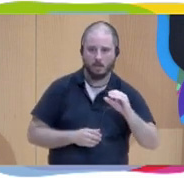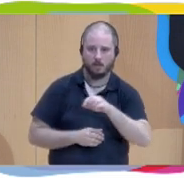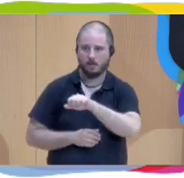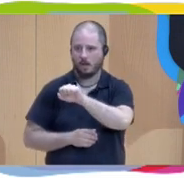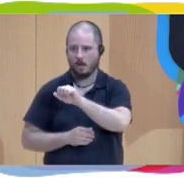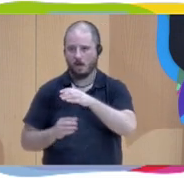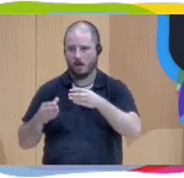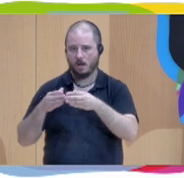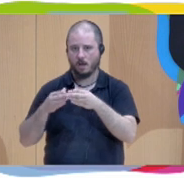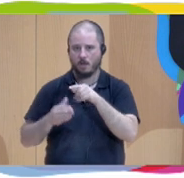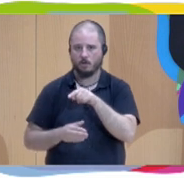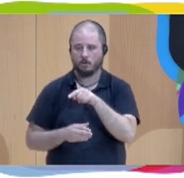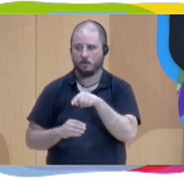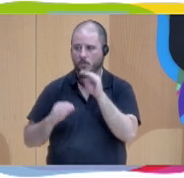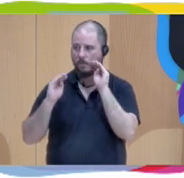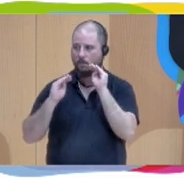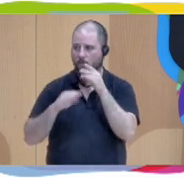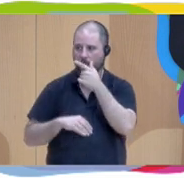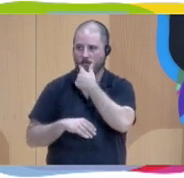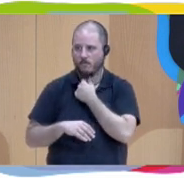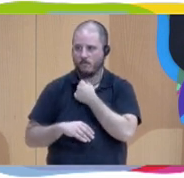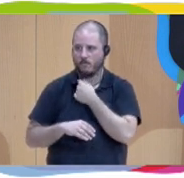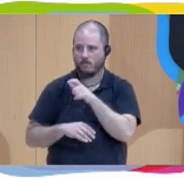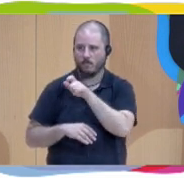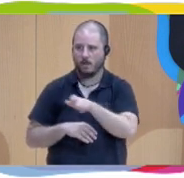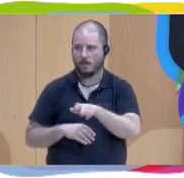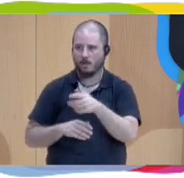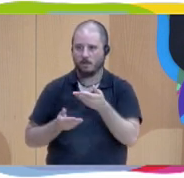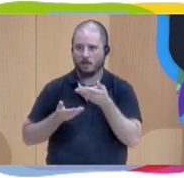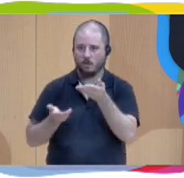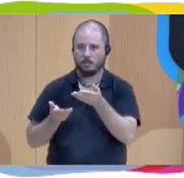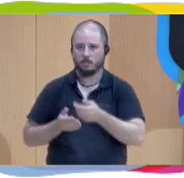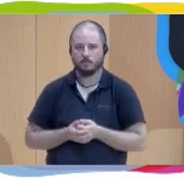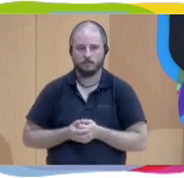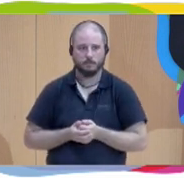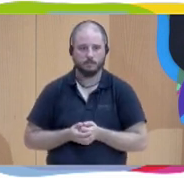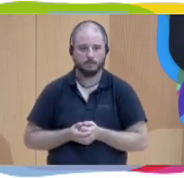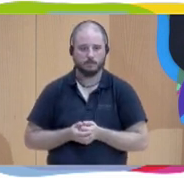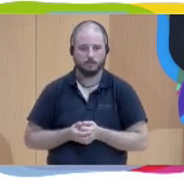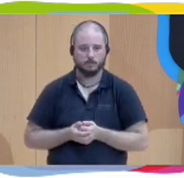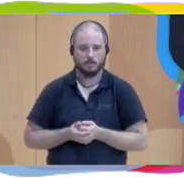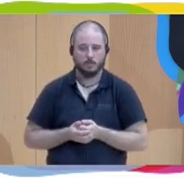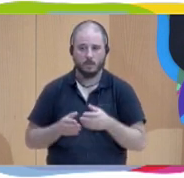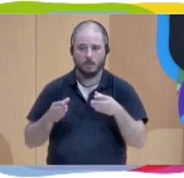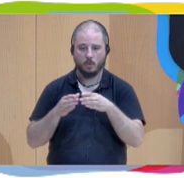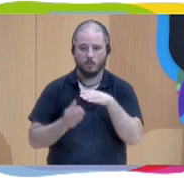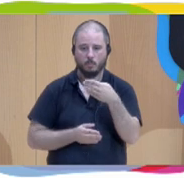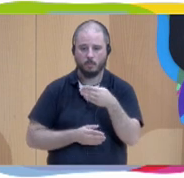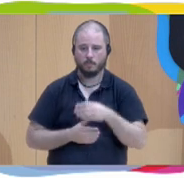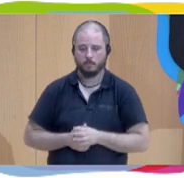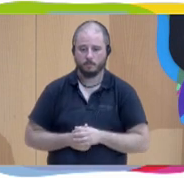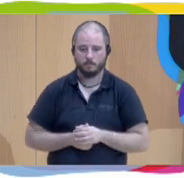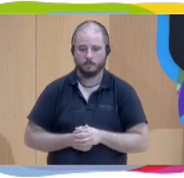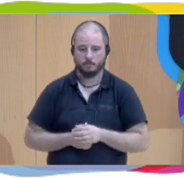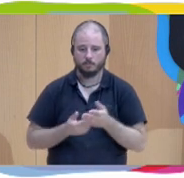group B was some kind of a general introduction to dialogical approach and also to